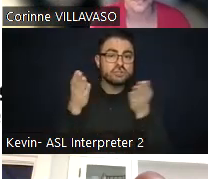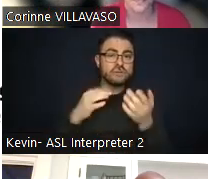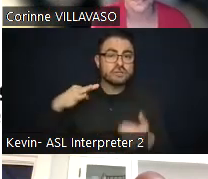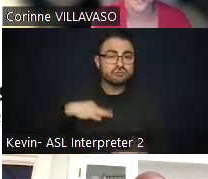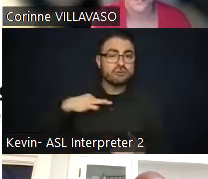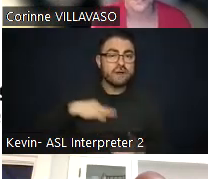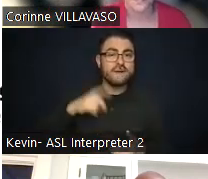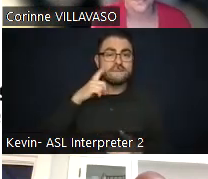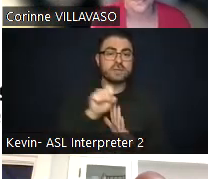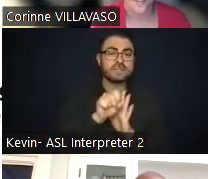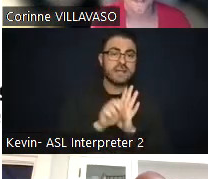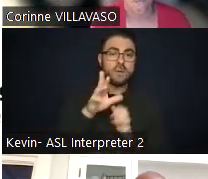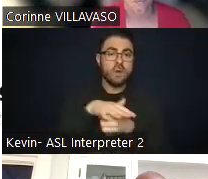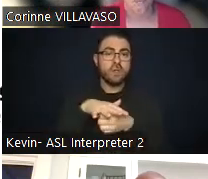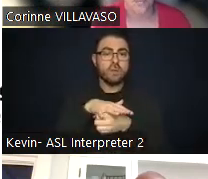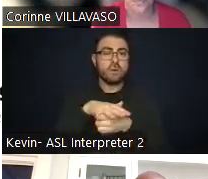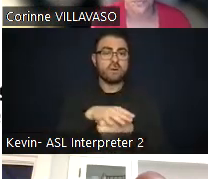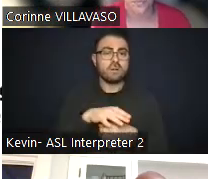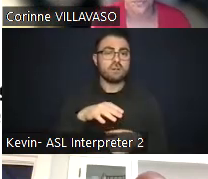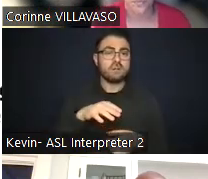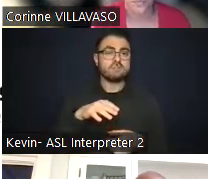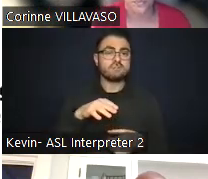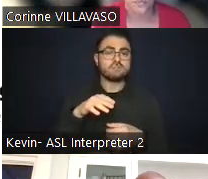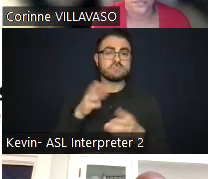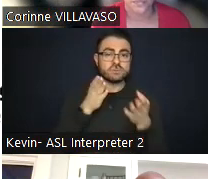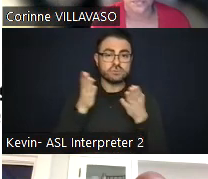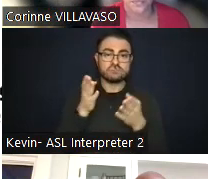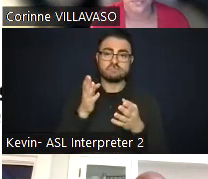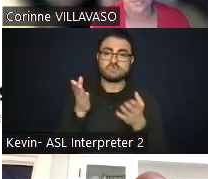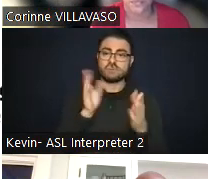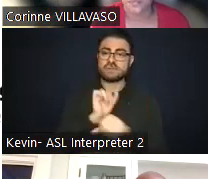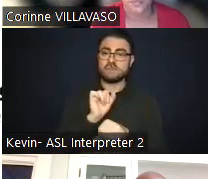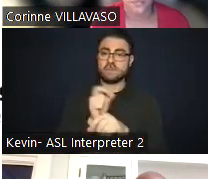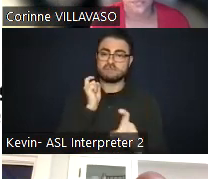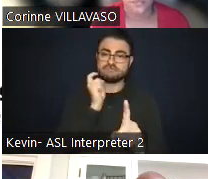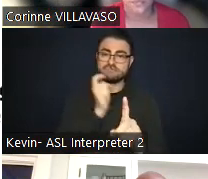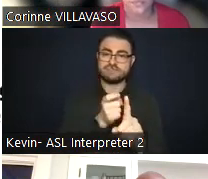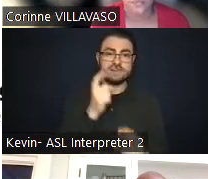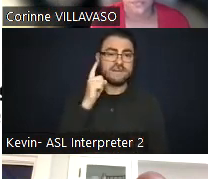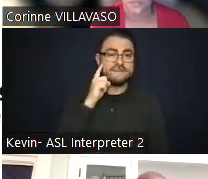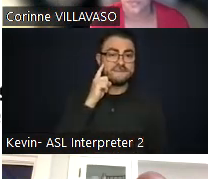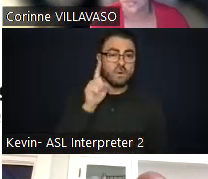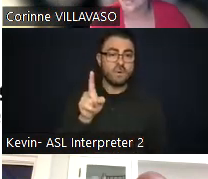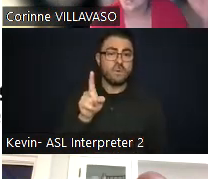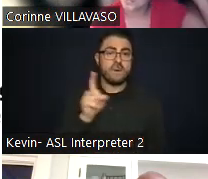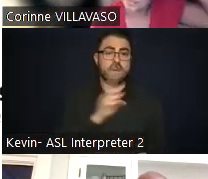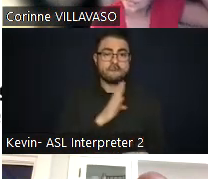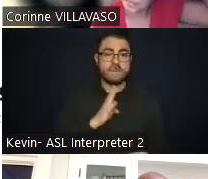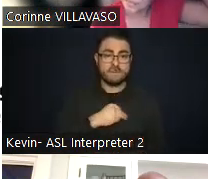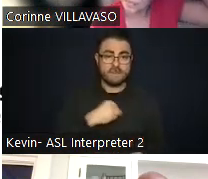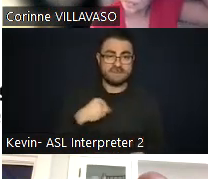local government employment shall be granted for board members' team of service, where we go down that road of employee again